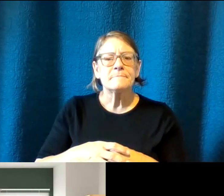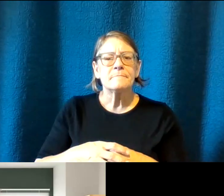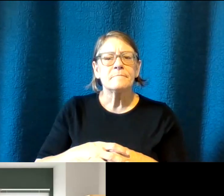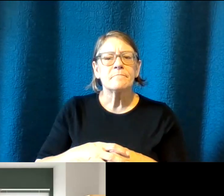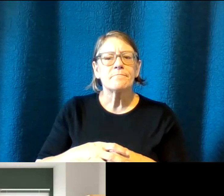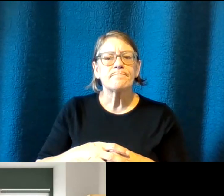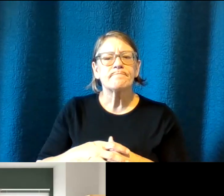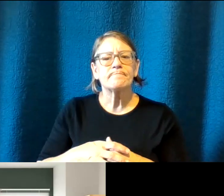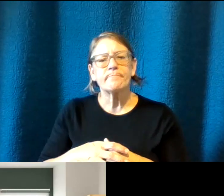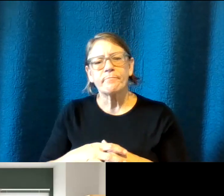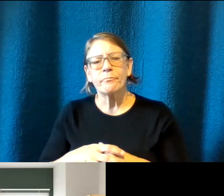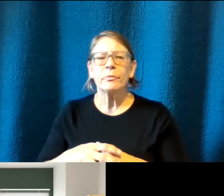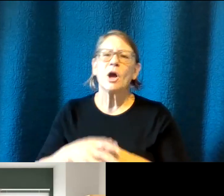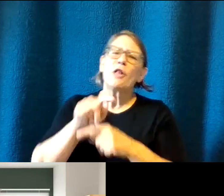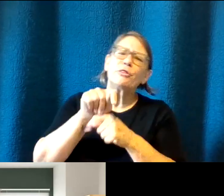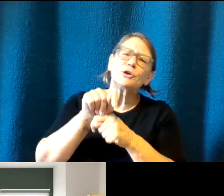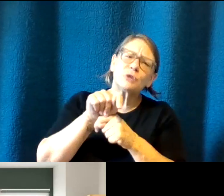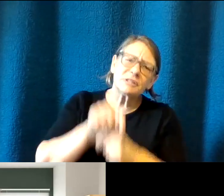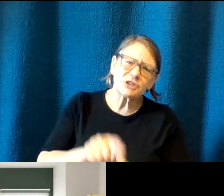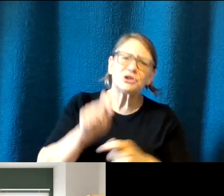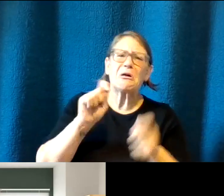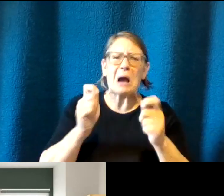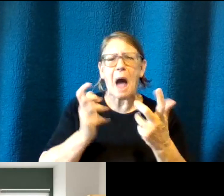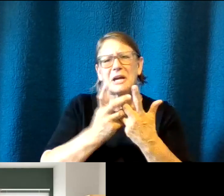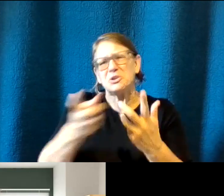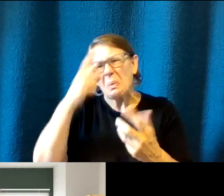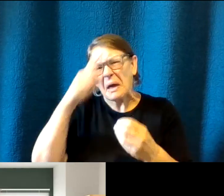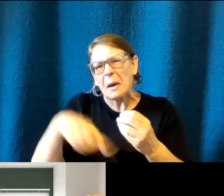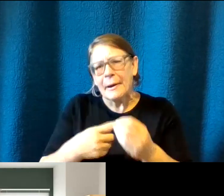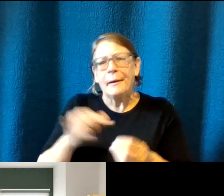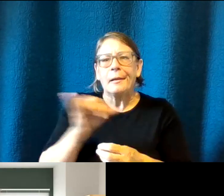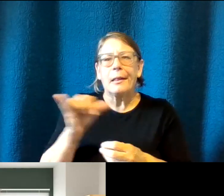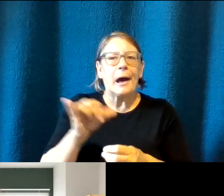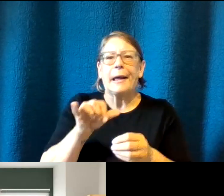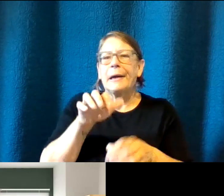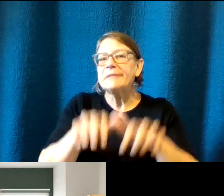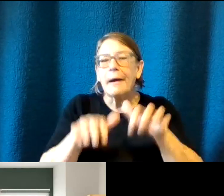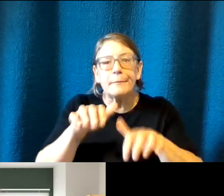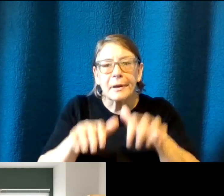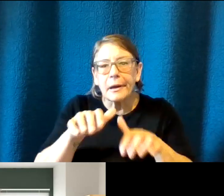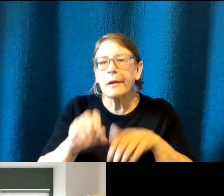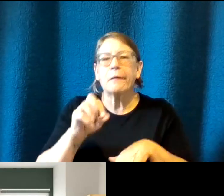are the traditional accommodations that you would think of, whether it's typing or,